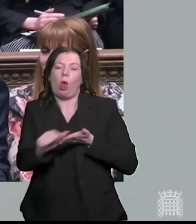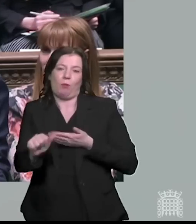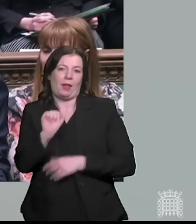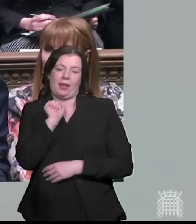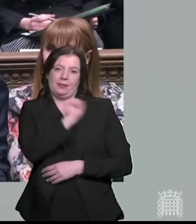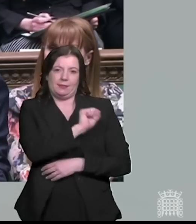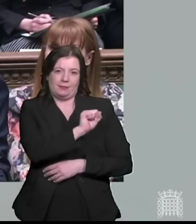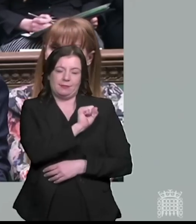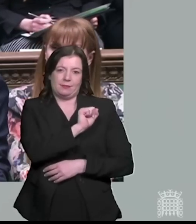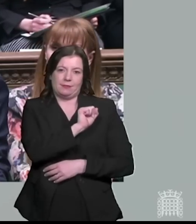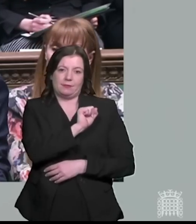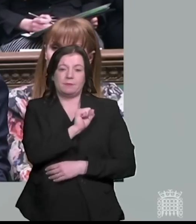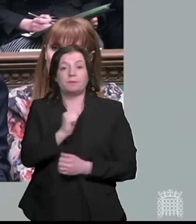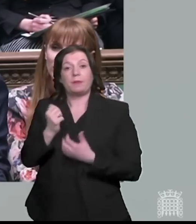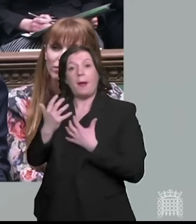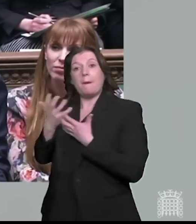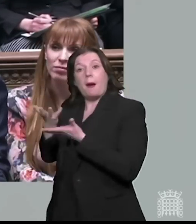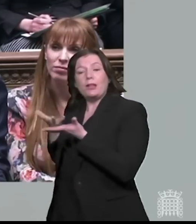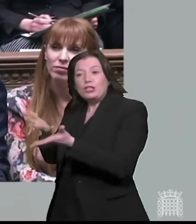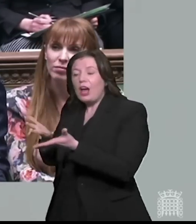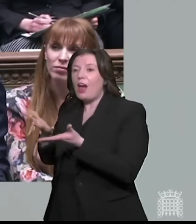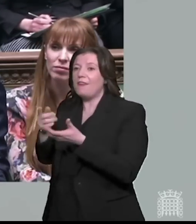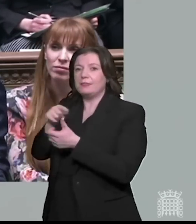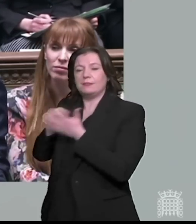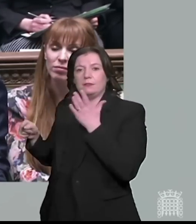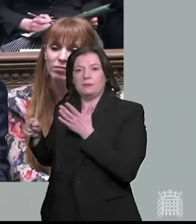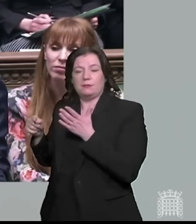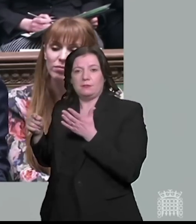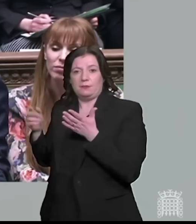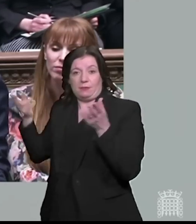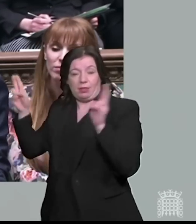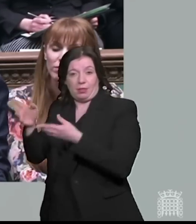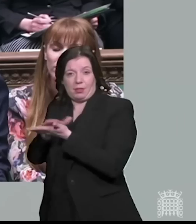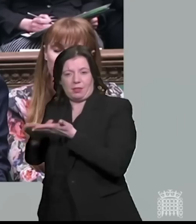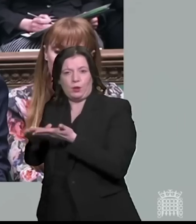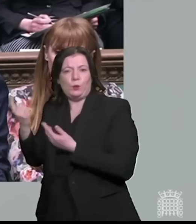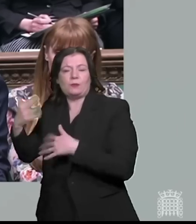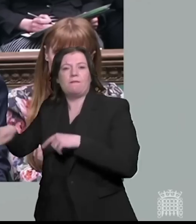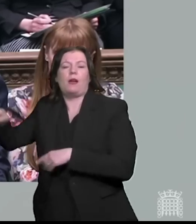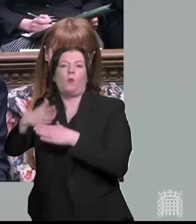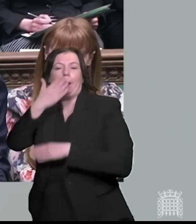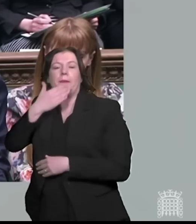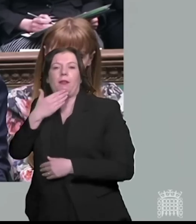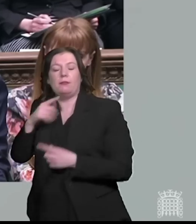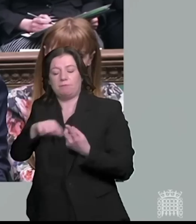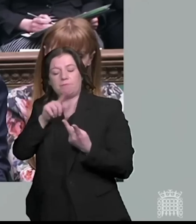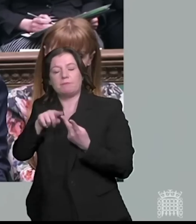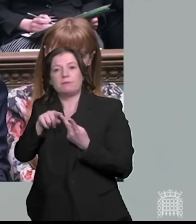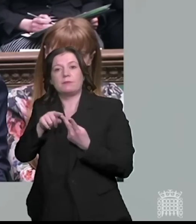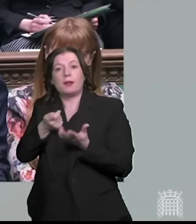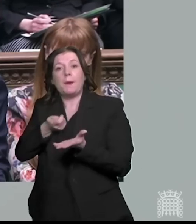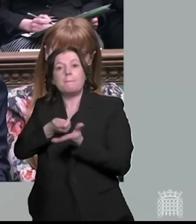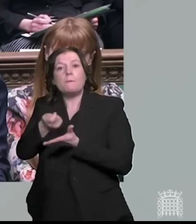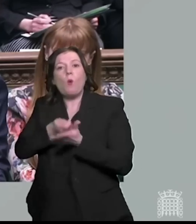choices. The running down of our public services, paid for by working people. the disaster of the Tory